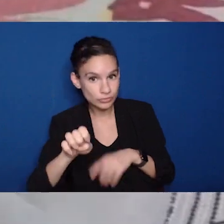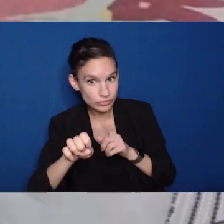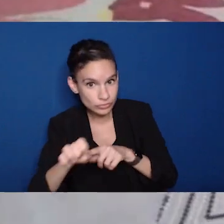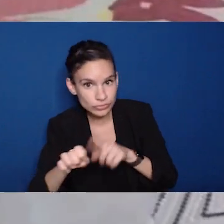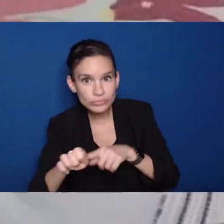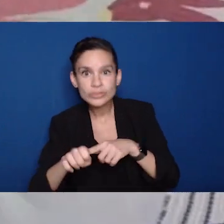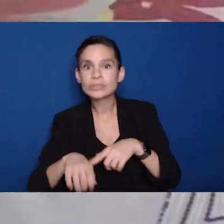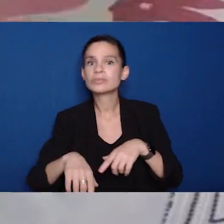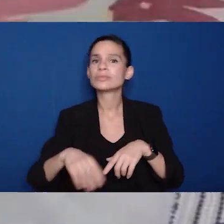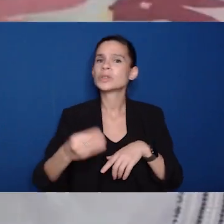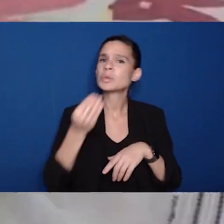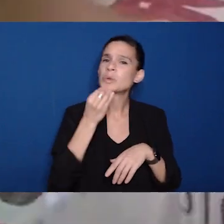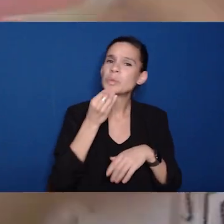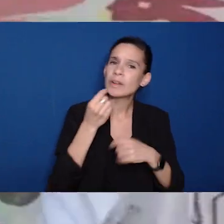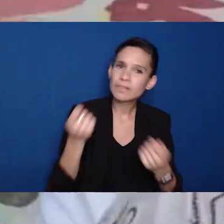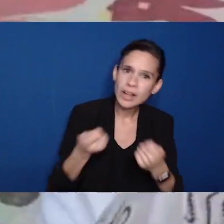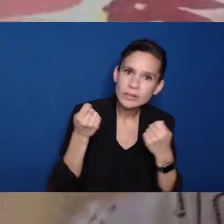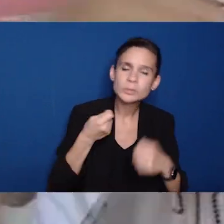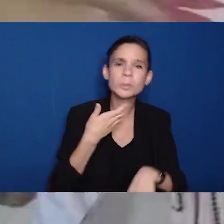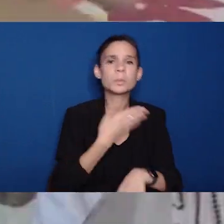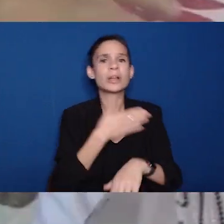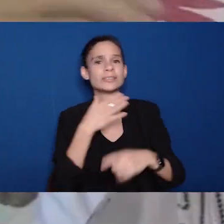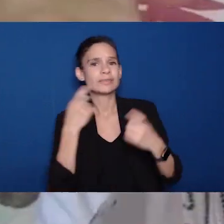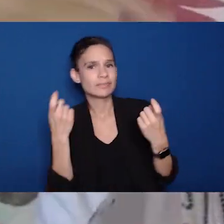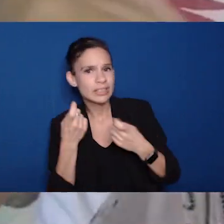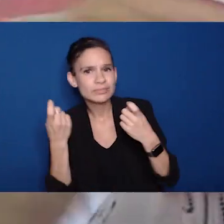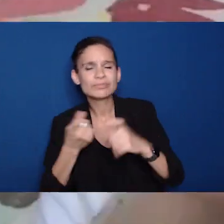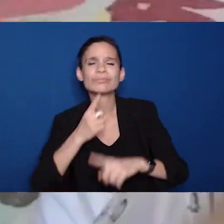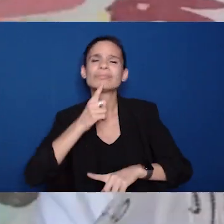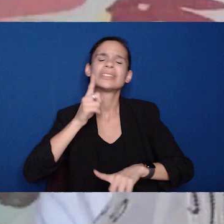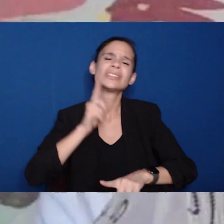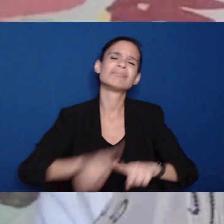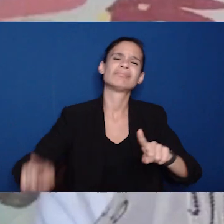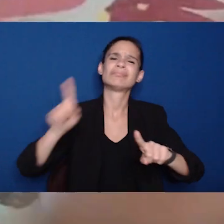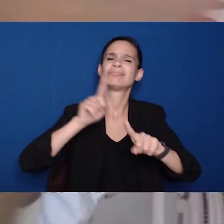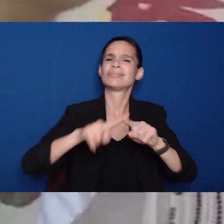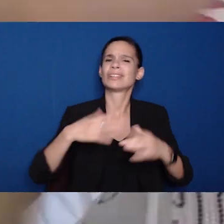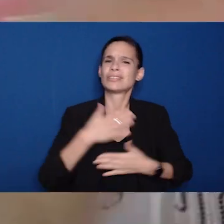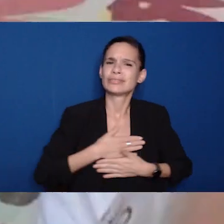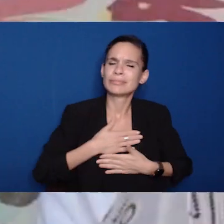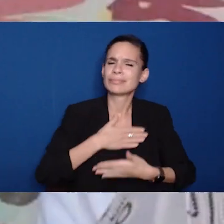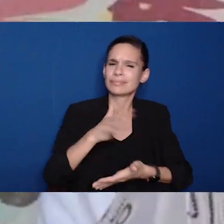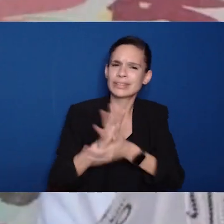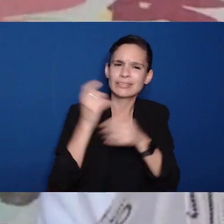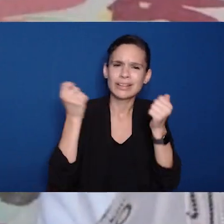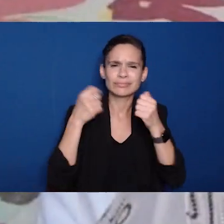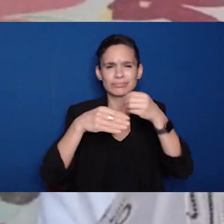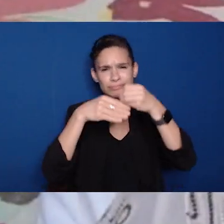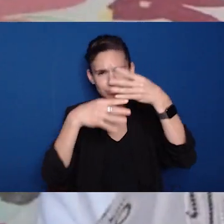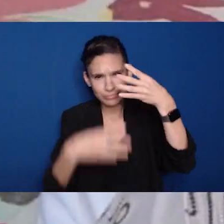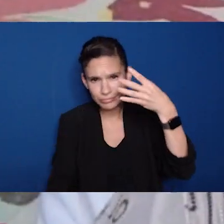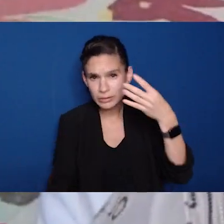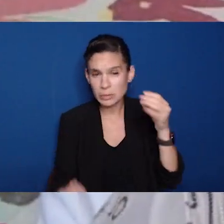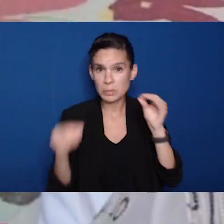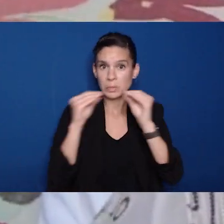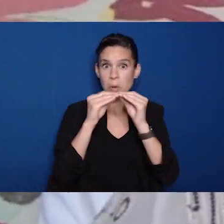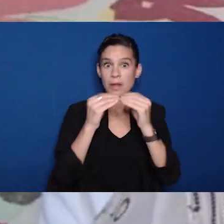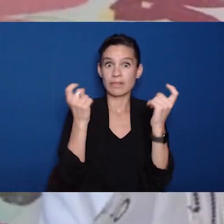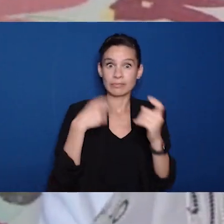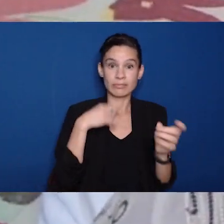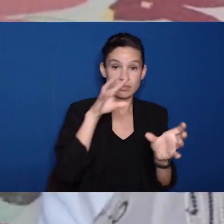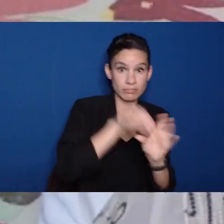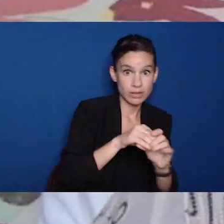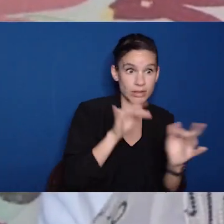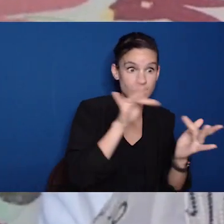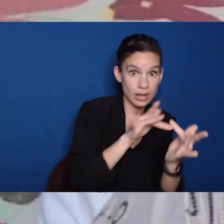food festivals, film festivals, religious pilgrimages. My belief was that the more digital we get, the more ritual we need. And